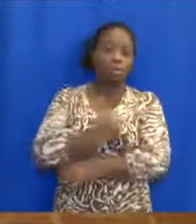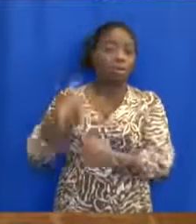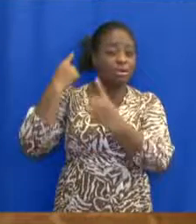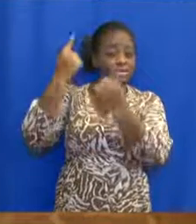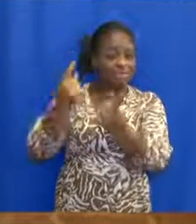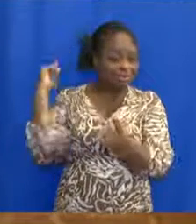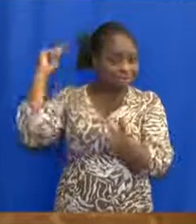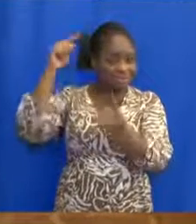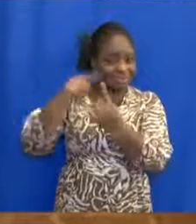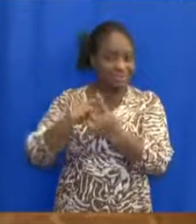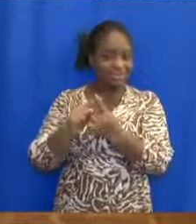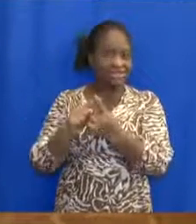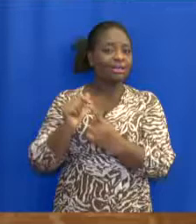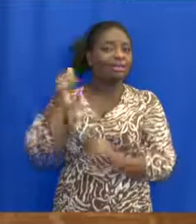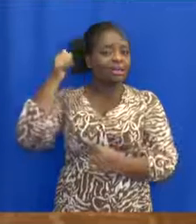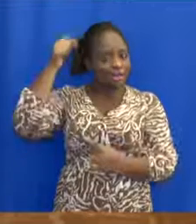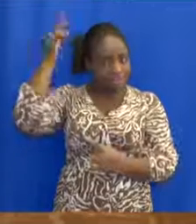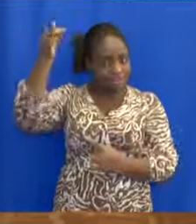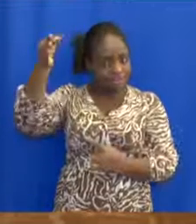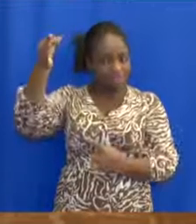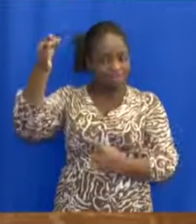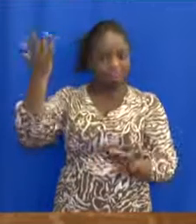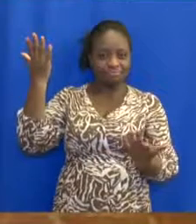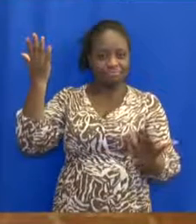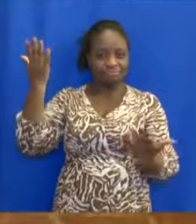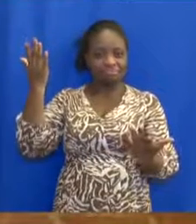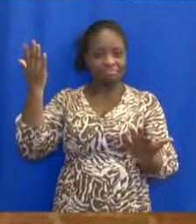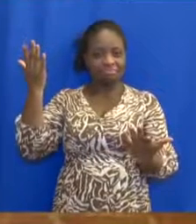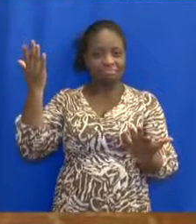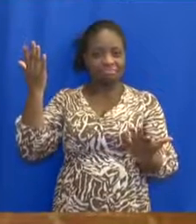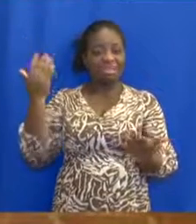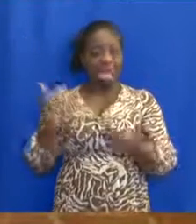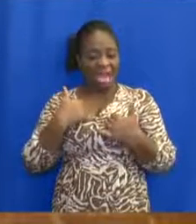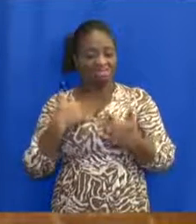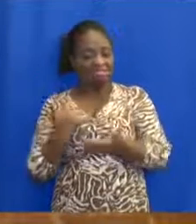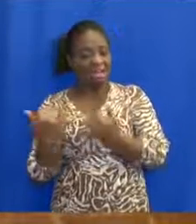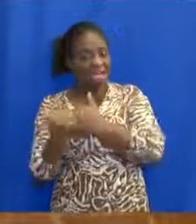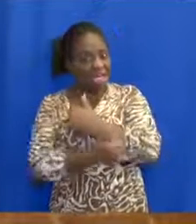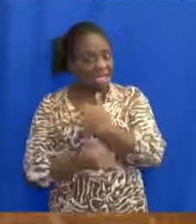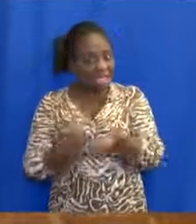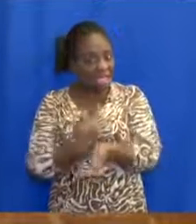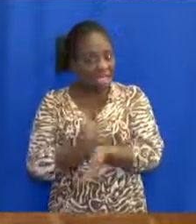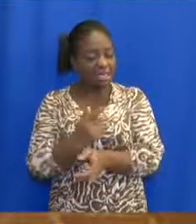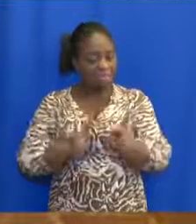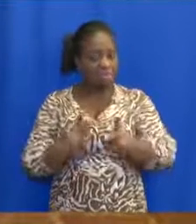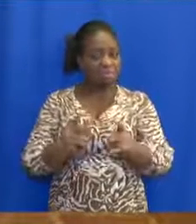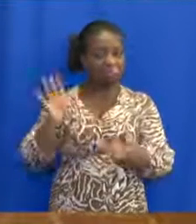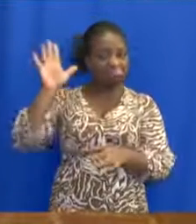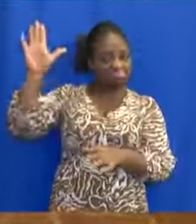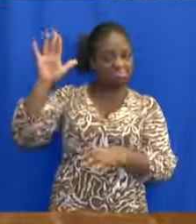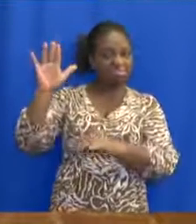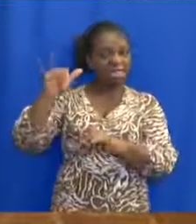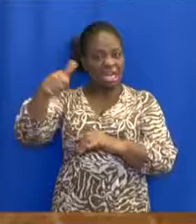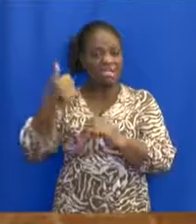traffic. However, given that there are Ghanaian residents stranded abroad,